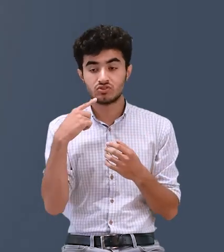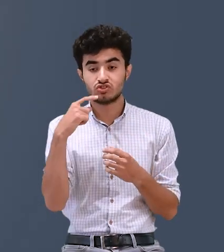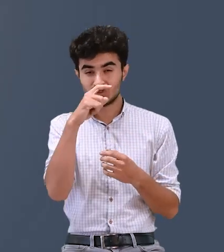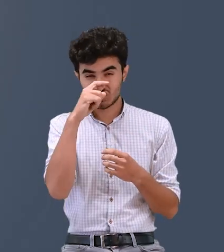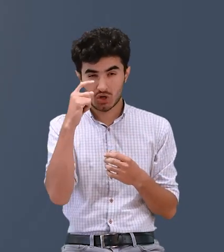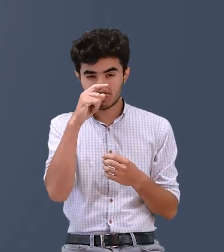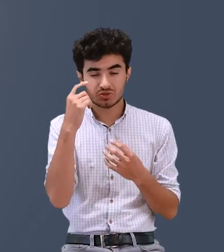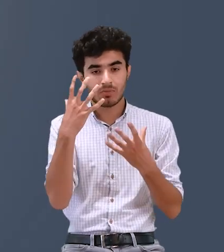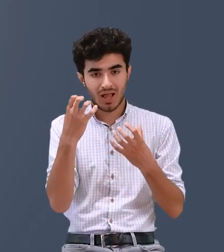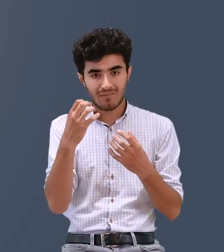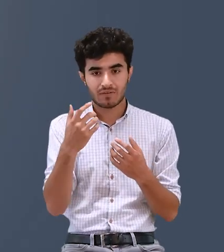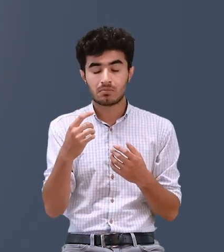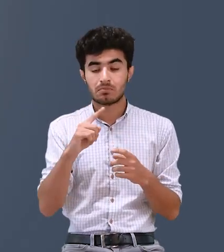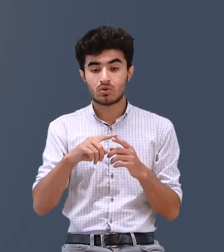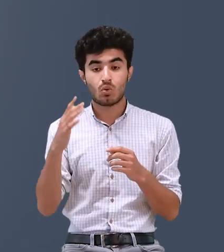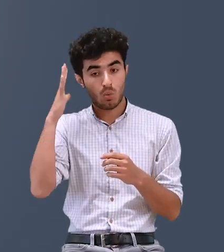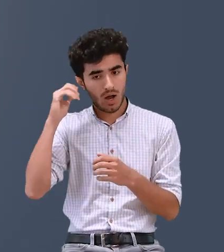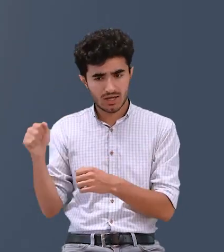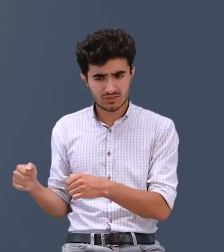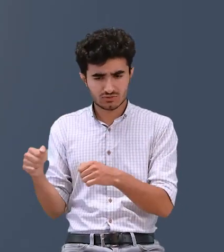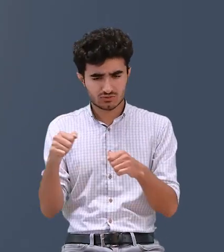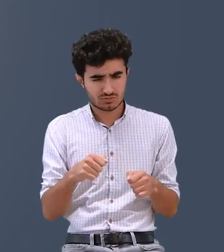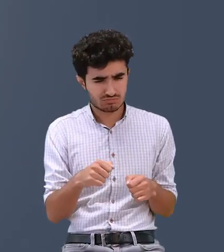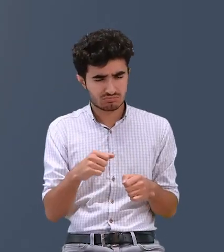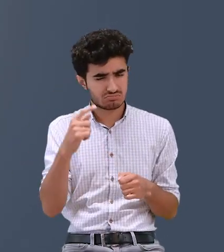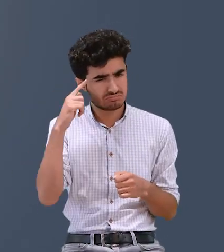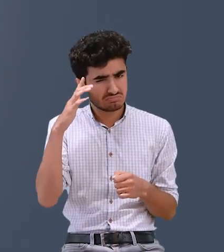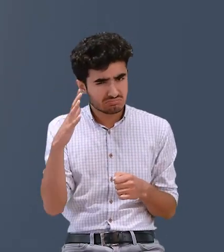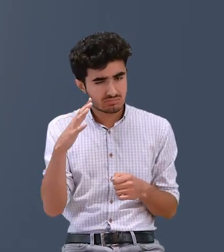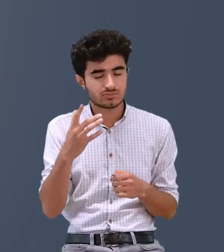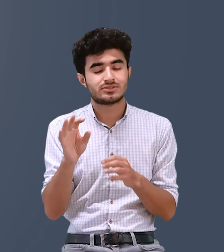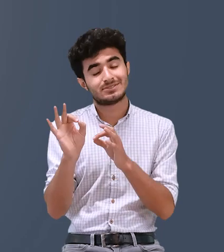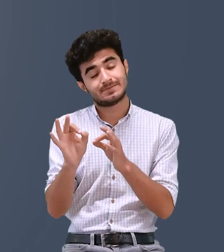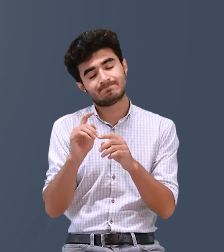there's so much more behind why they're doing that.